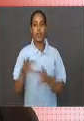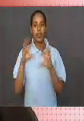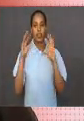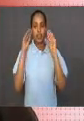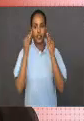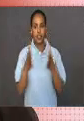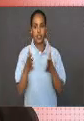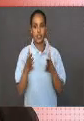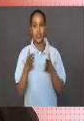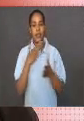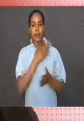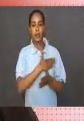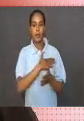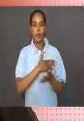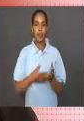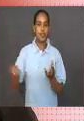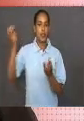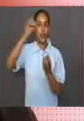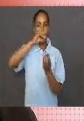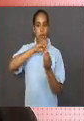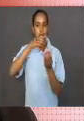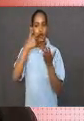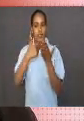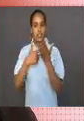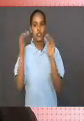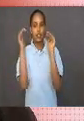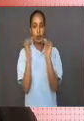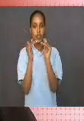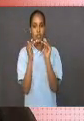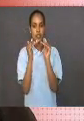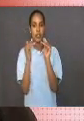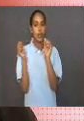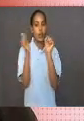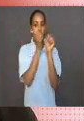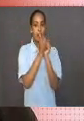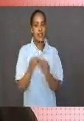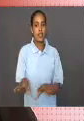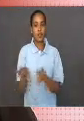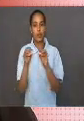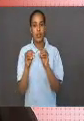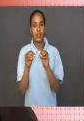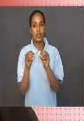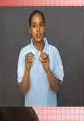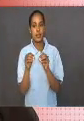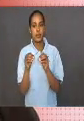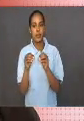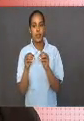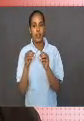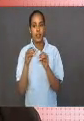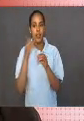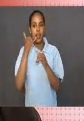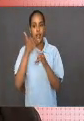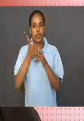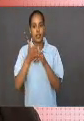Teacher, please go over this equation with the students at